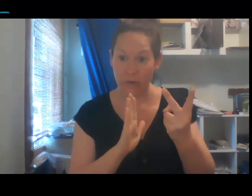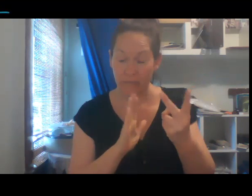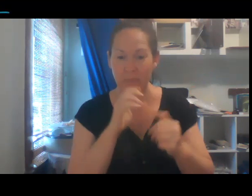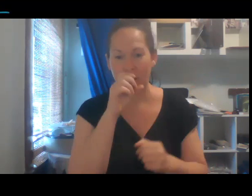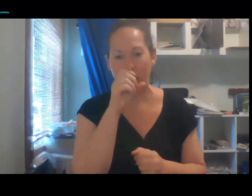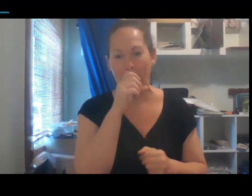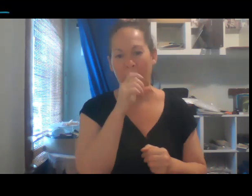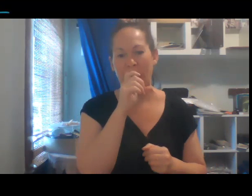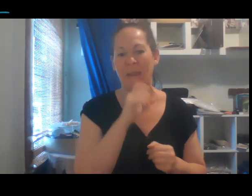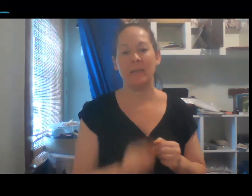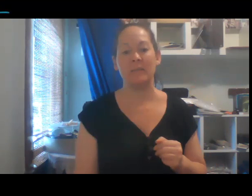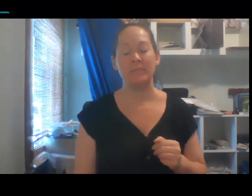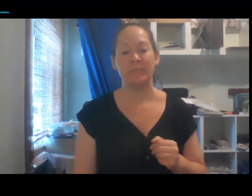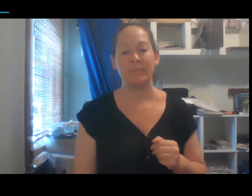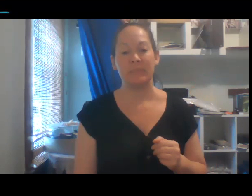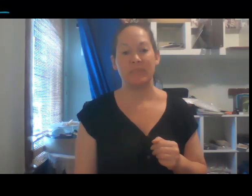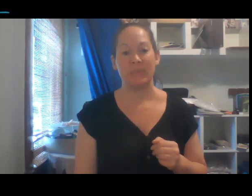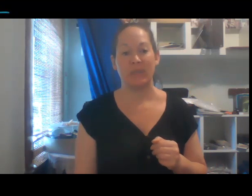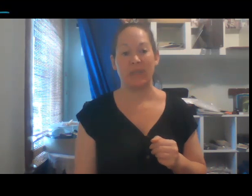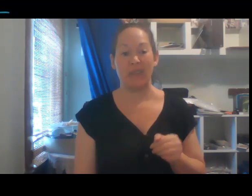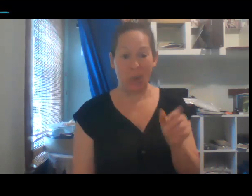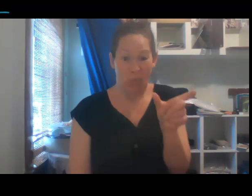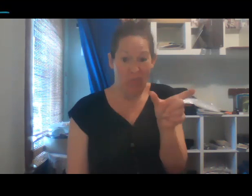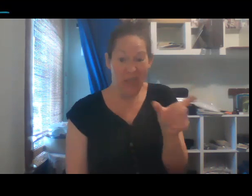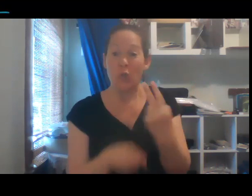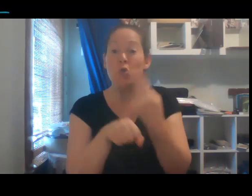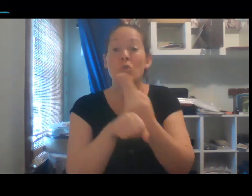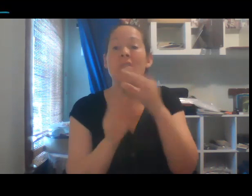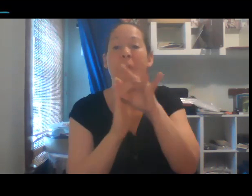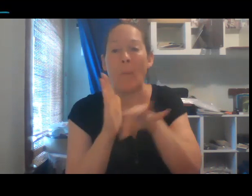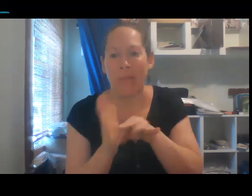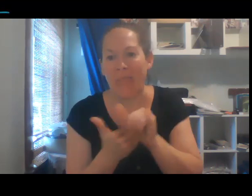So, I'm going to substitute all of that into the model I want.